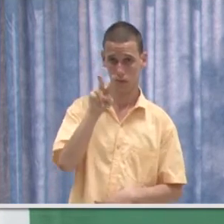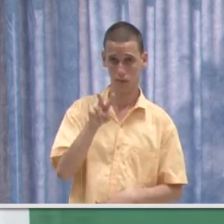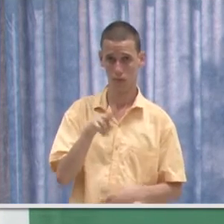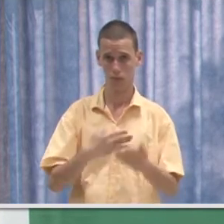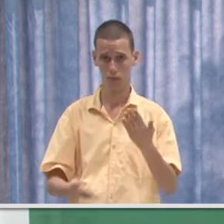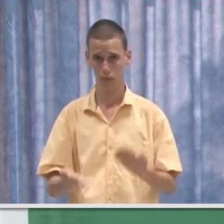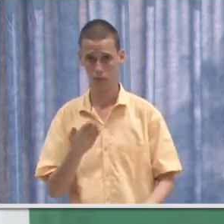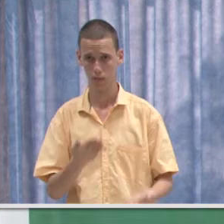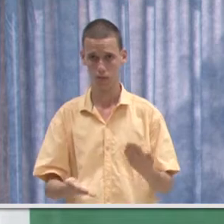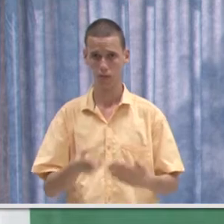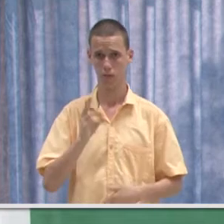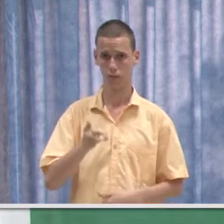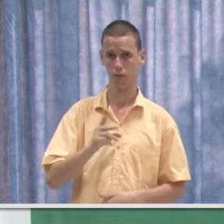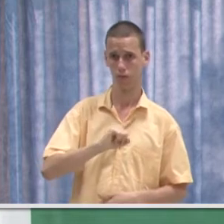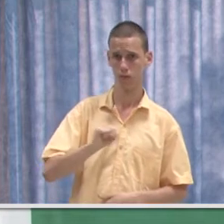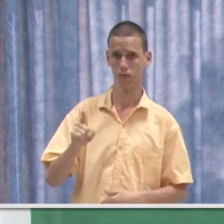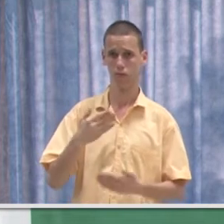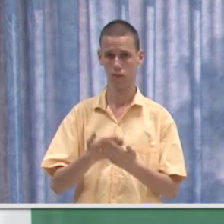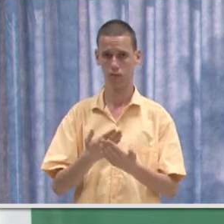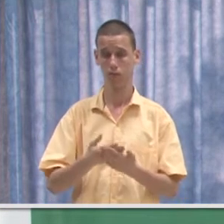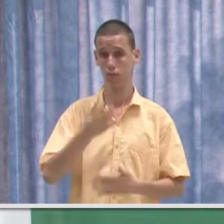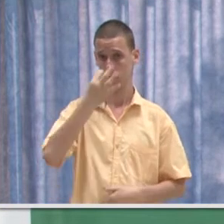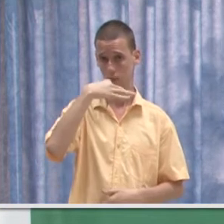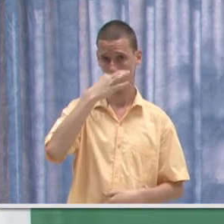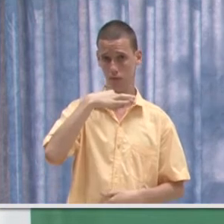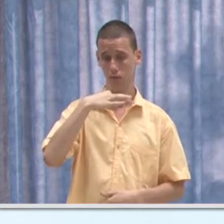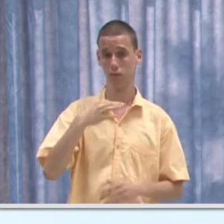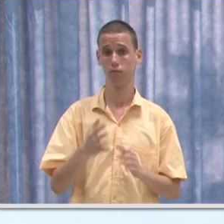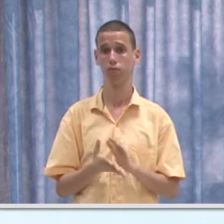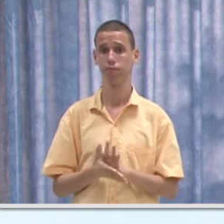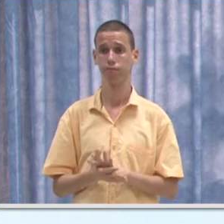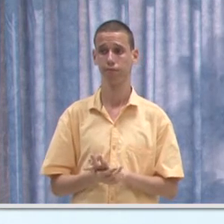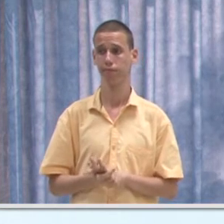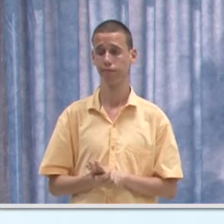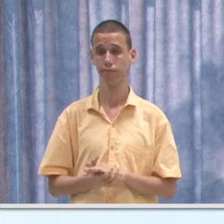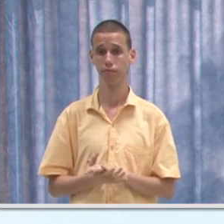medical medical conditions. And just a quick follow-up to that. Was,